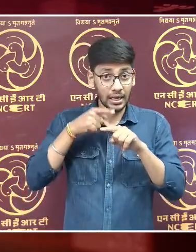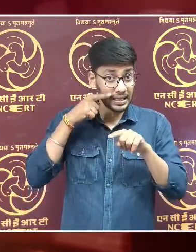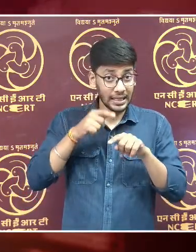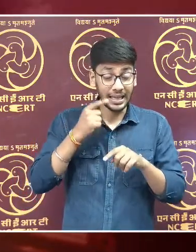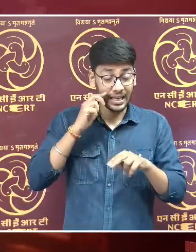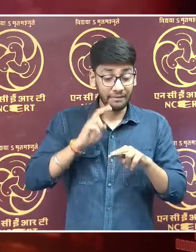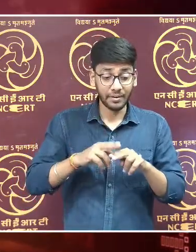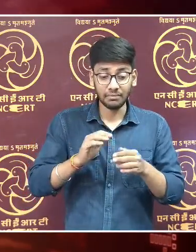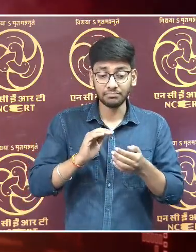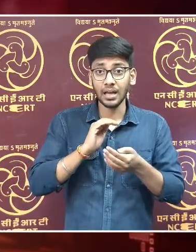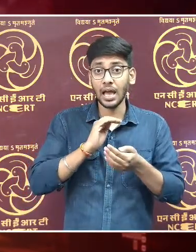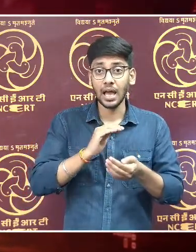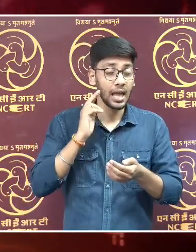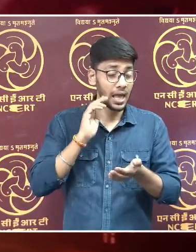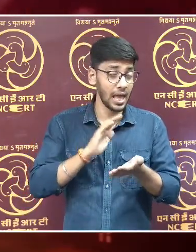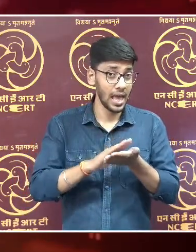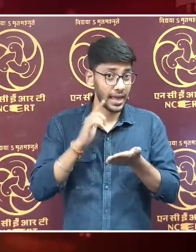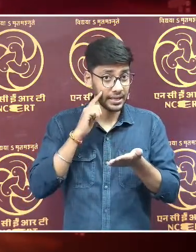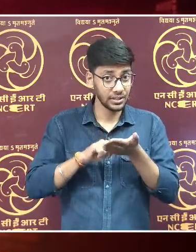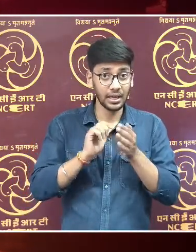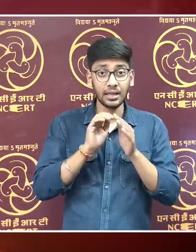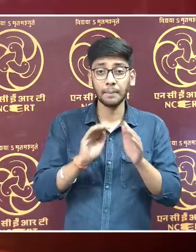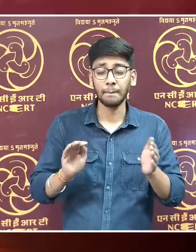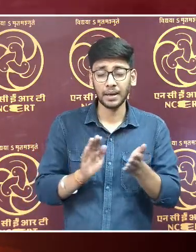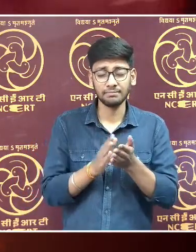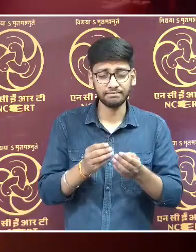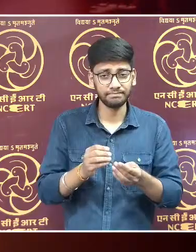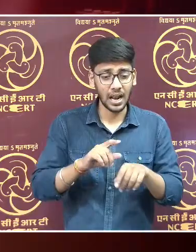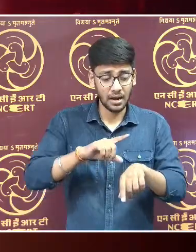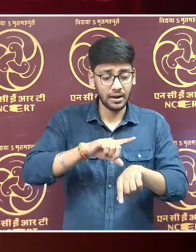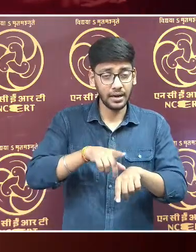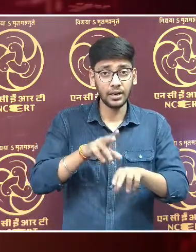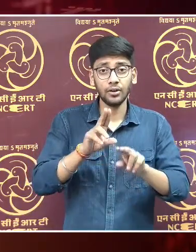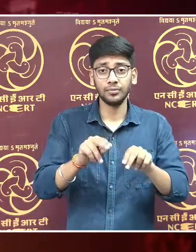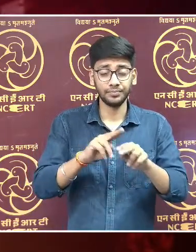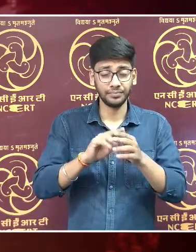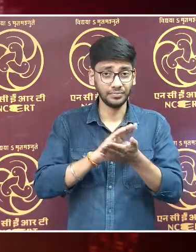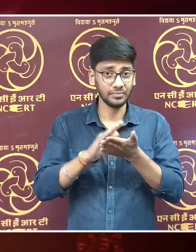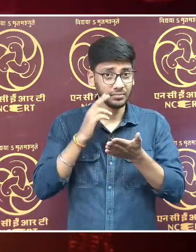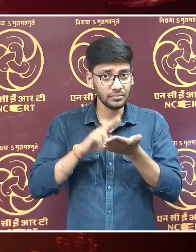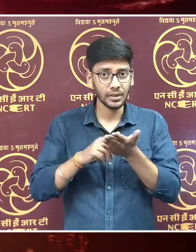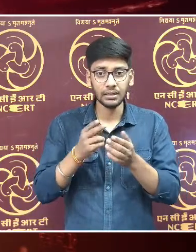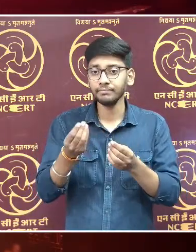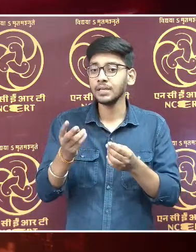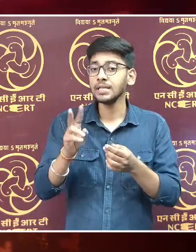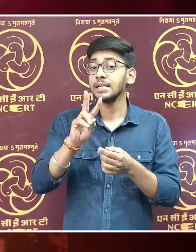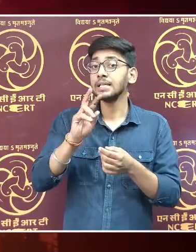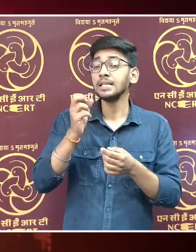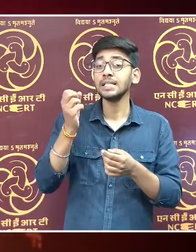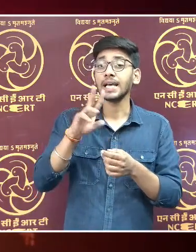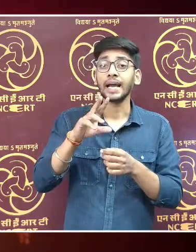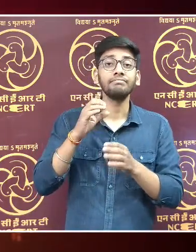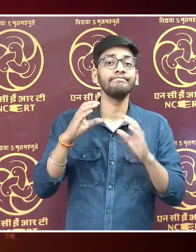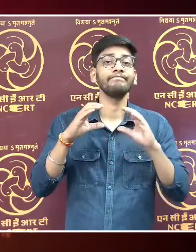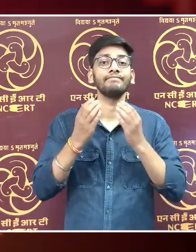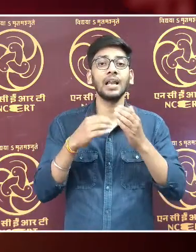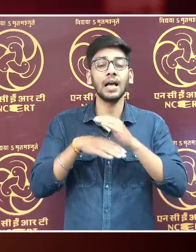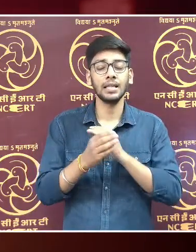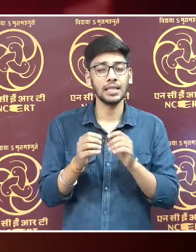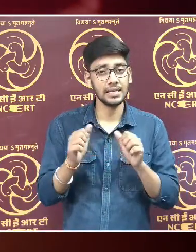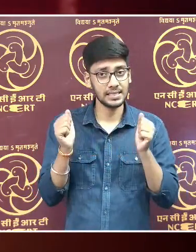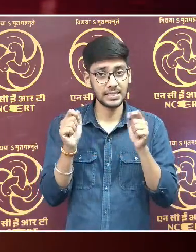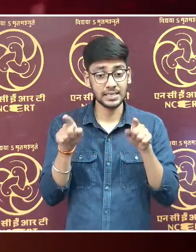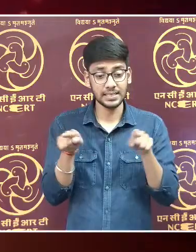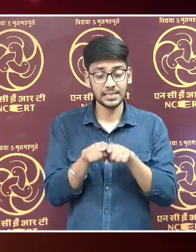child in LKG or pre-KG. We wanted this child with hearing problem also to be in second standard only. Yeah. So if we have to achieve